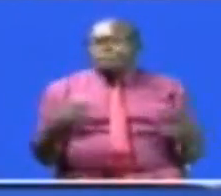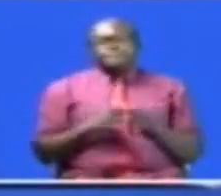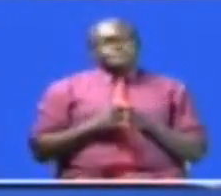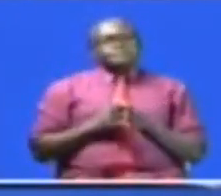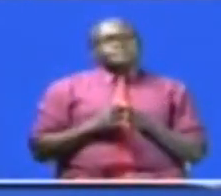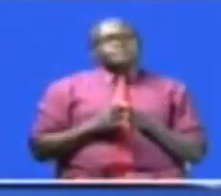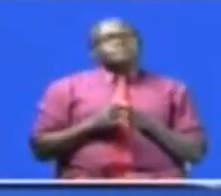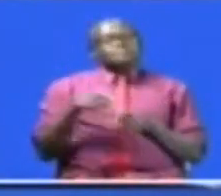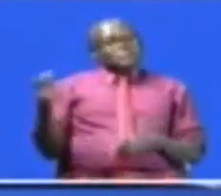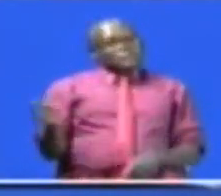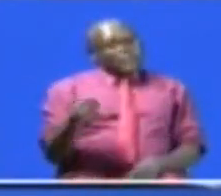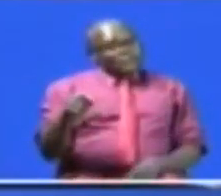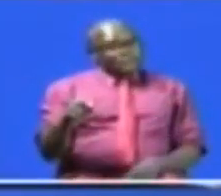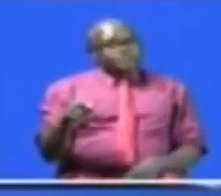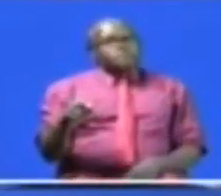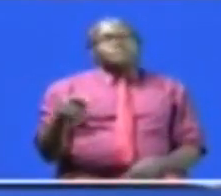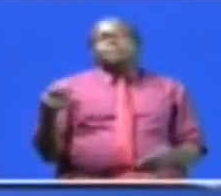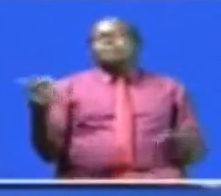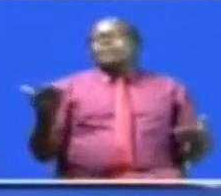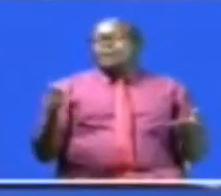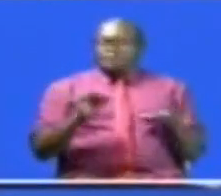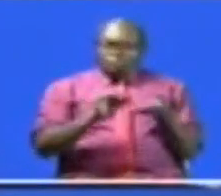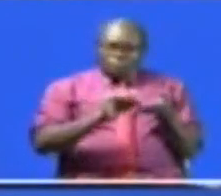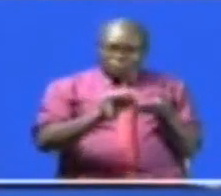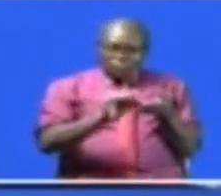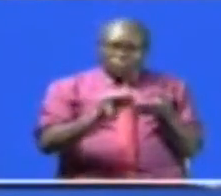So from the amount is whereby